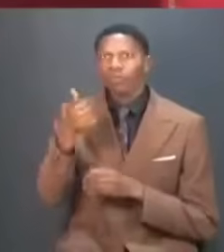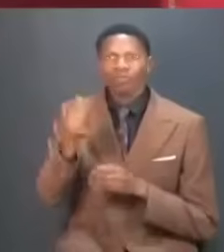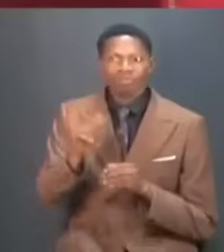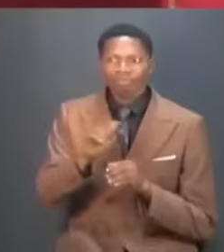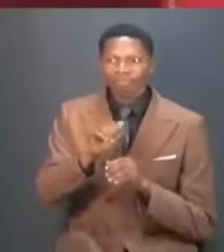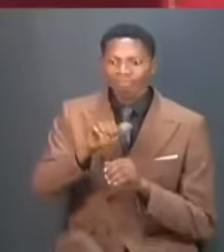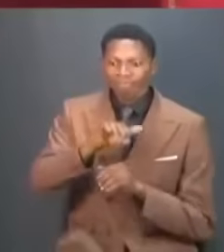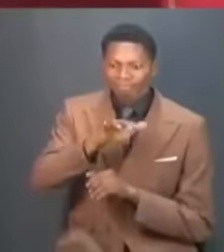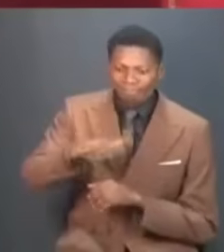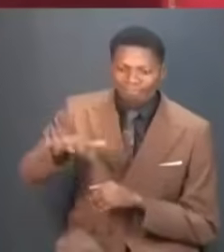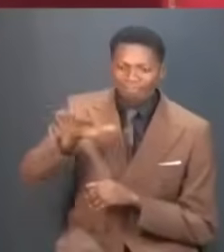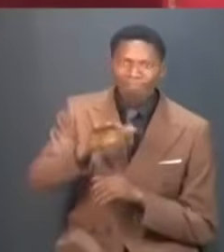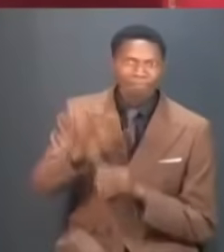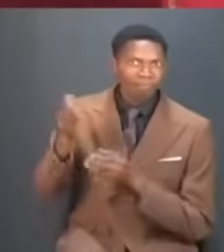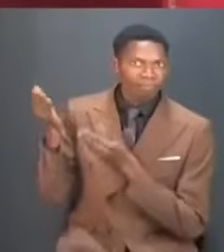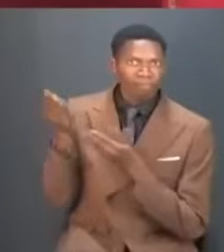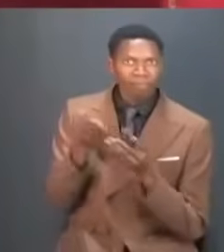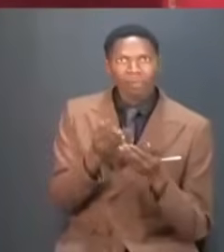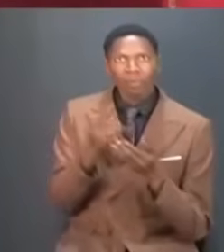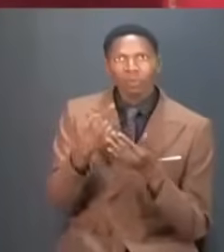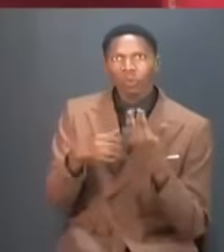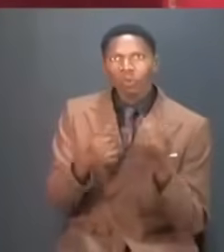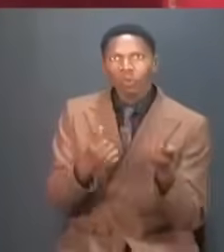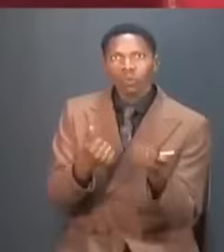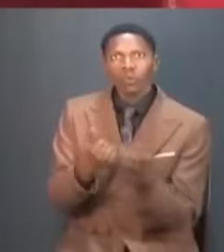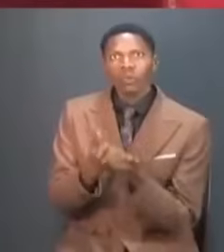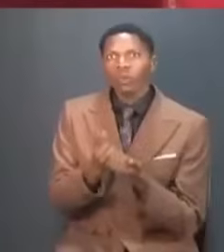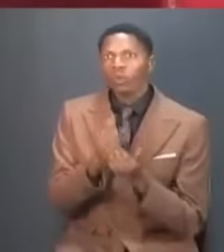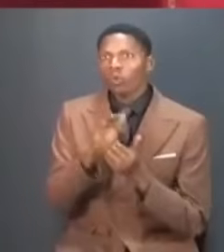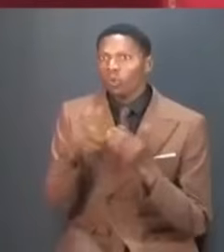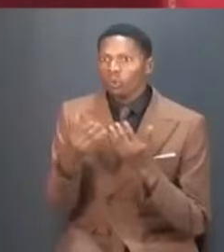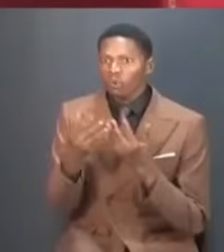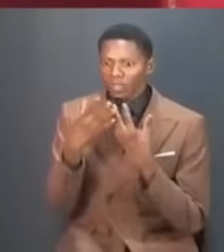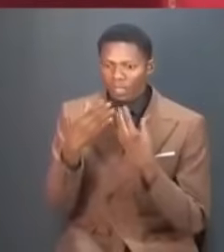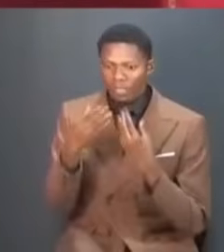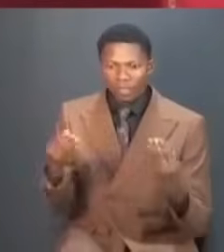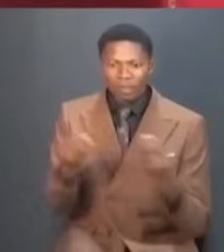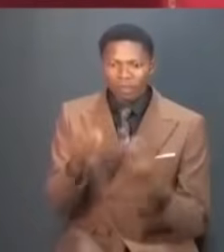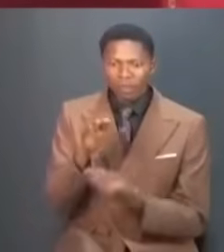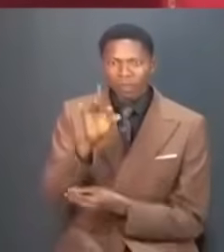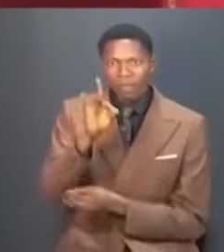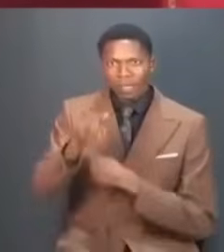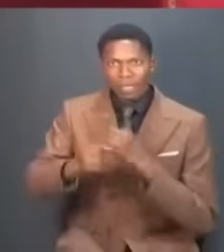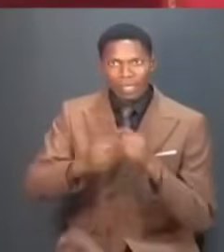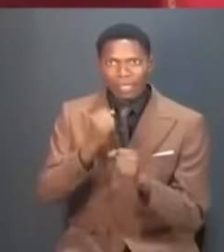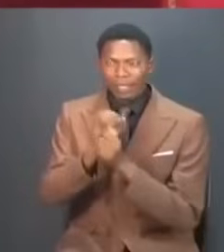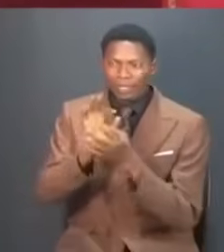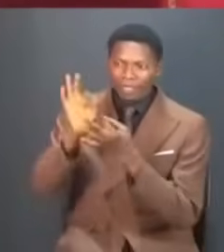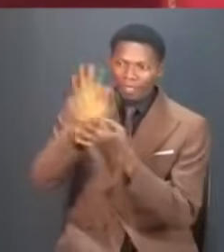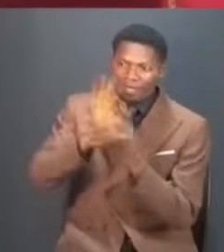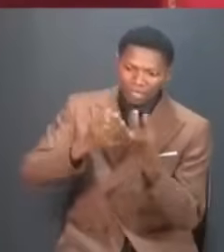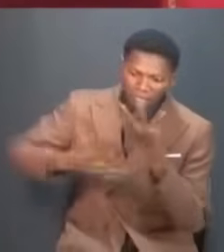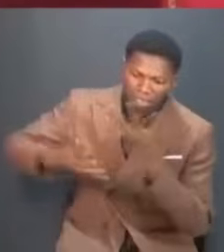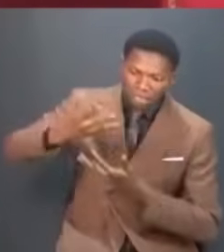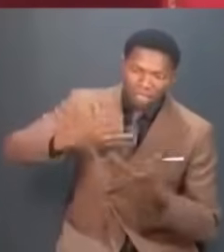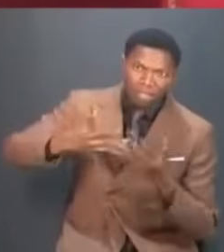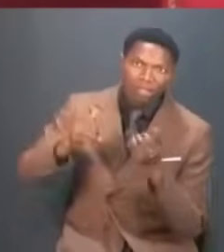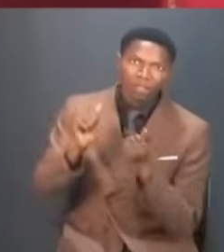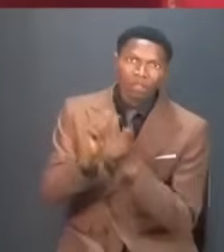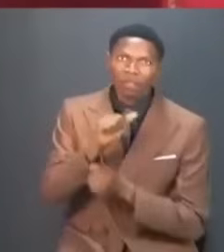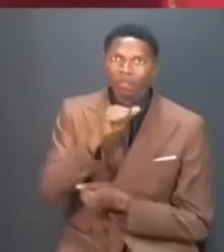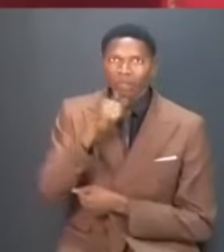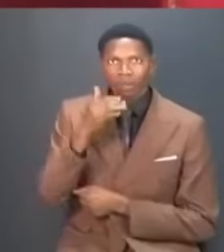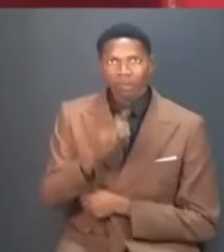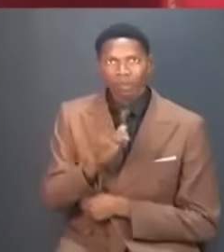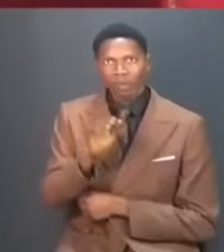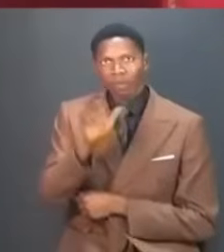been deployed to complement the conventional AEA face-to-face interaction with farmers. 36